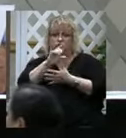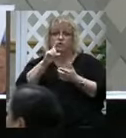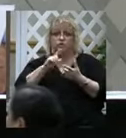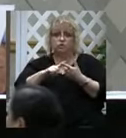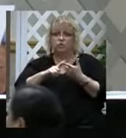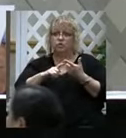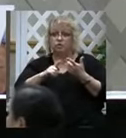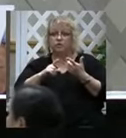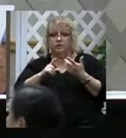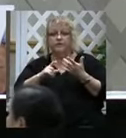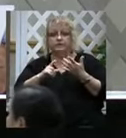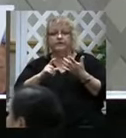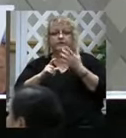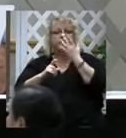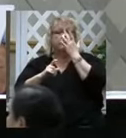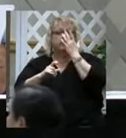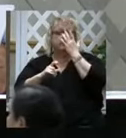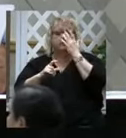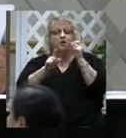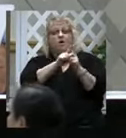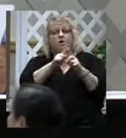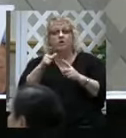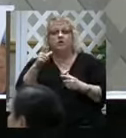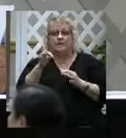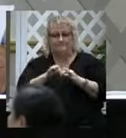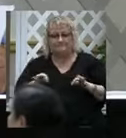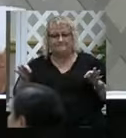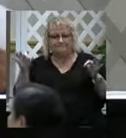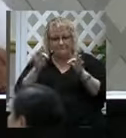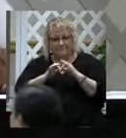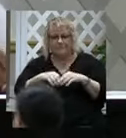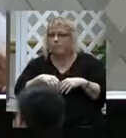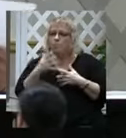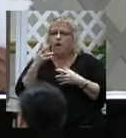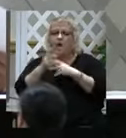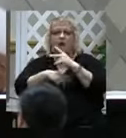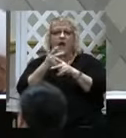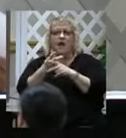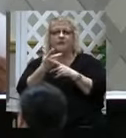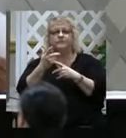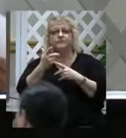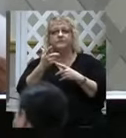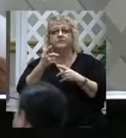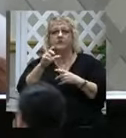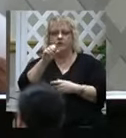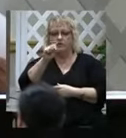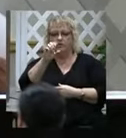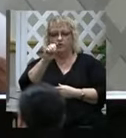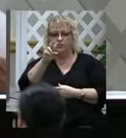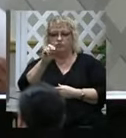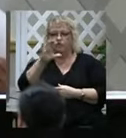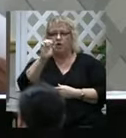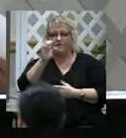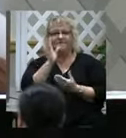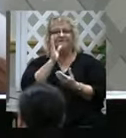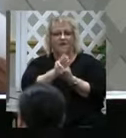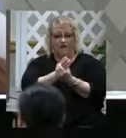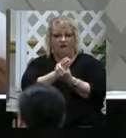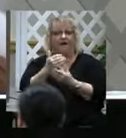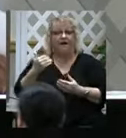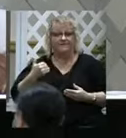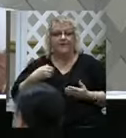eventually? And also of critical importance is what type, does a source file of the document exist?